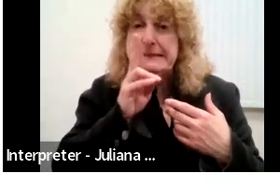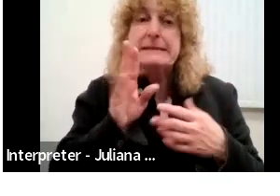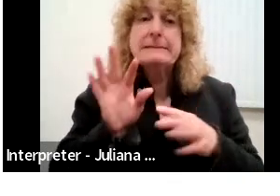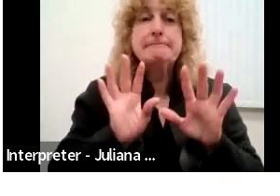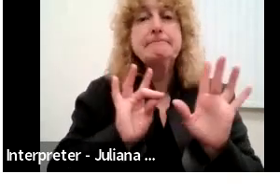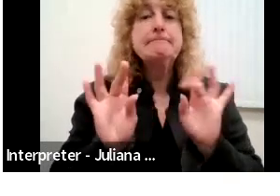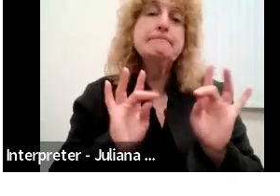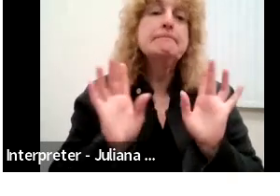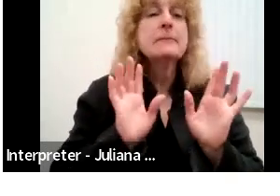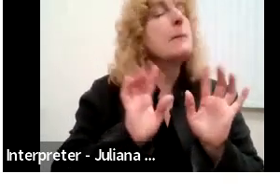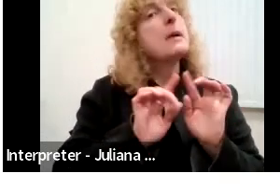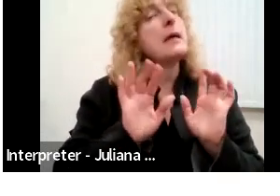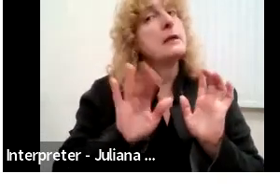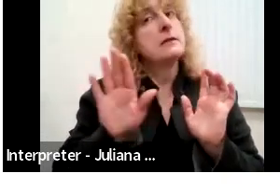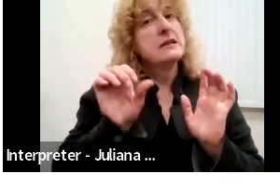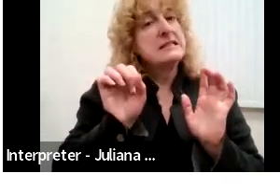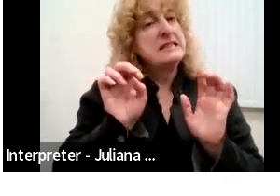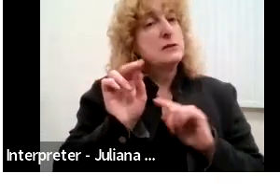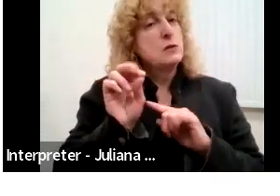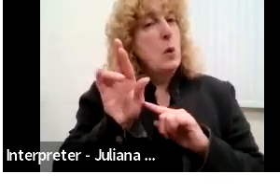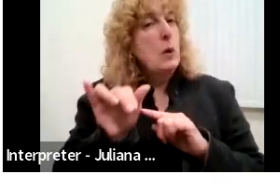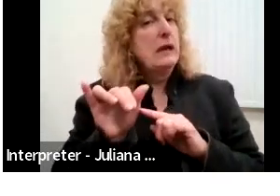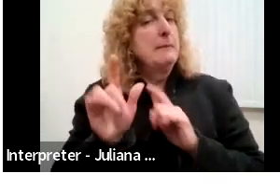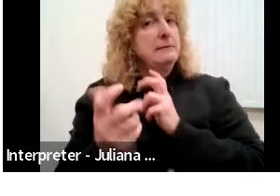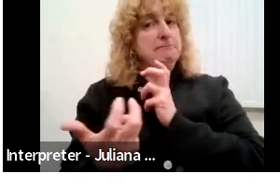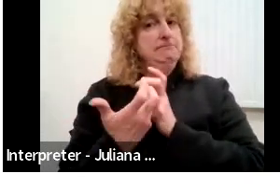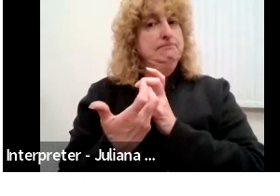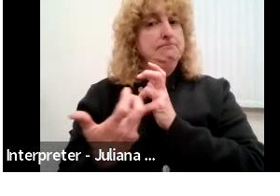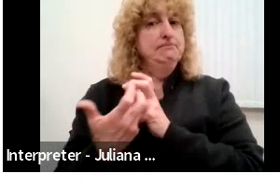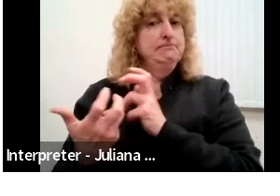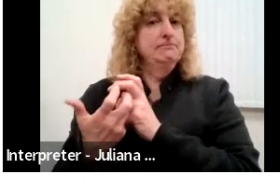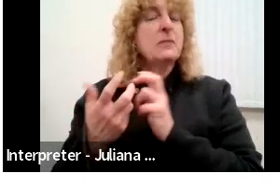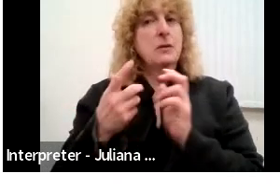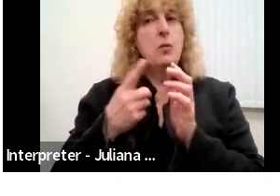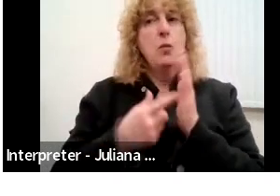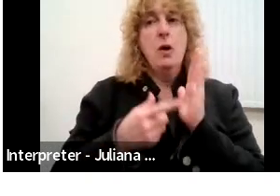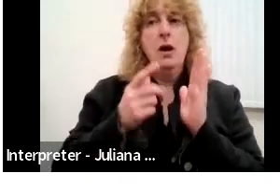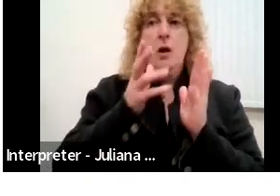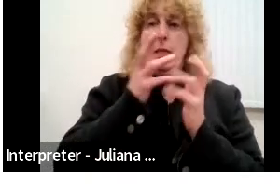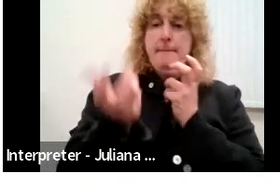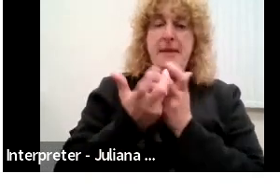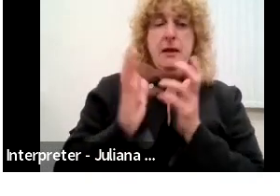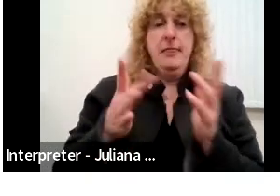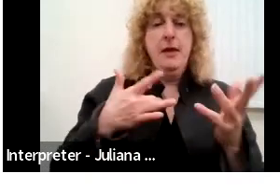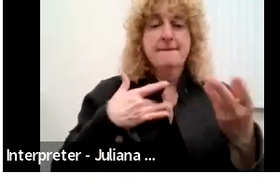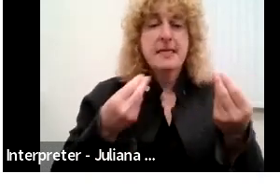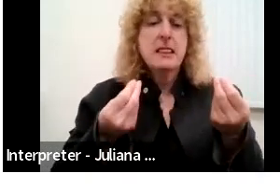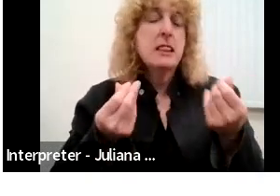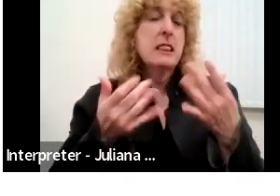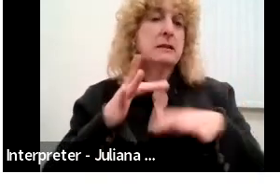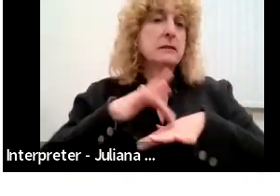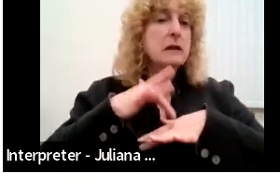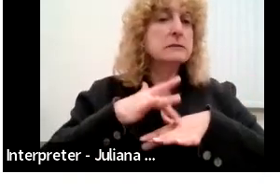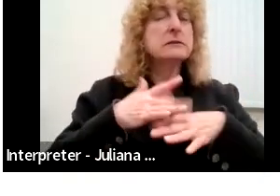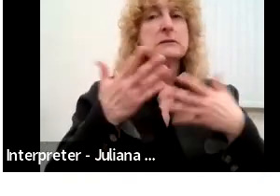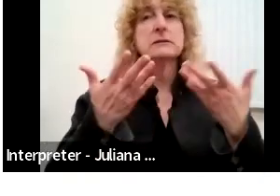their sensory, finding things that work for them. So finding those sensory clothing, so if they are sensitive to